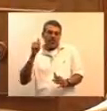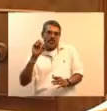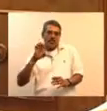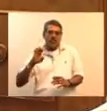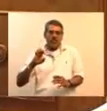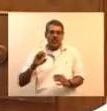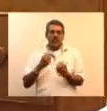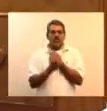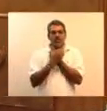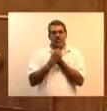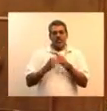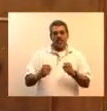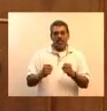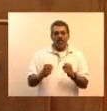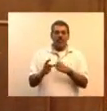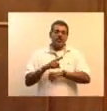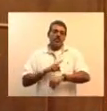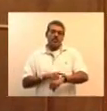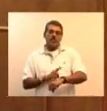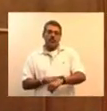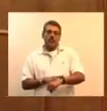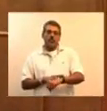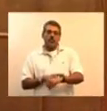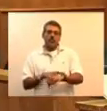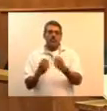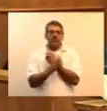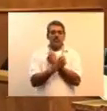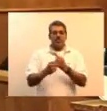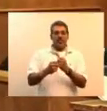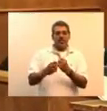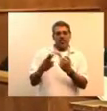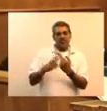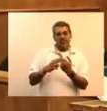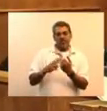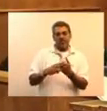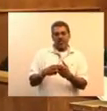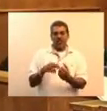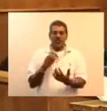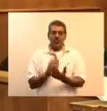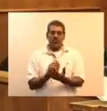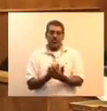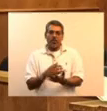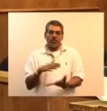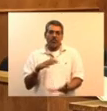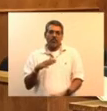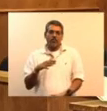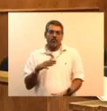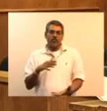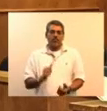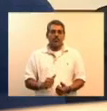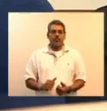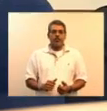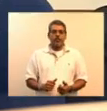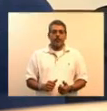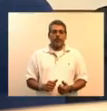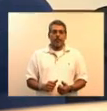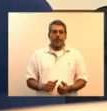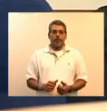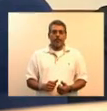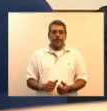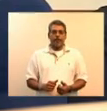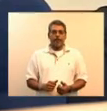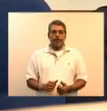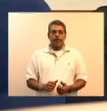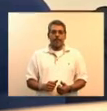the process of litigation by reducing the number of issues for the court to decide. This can lead